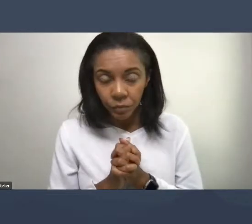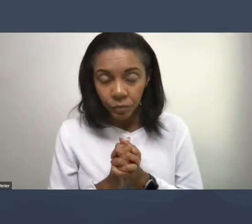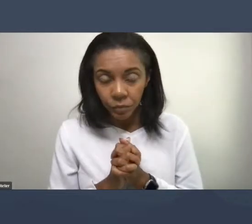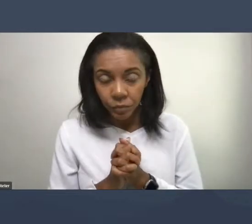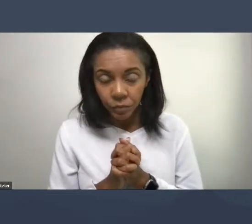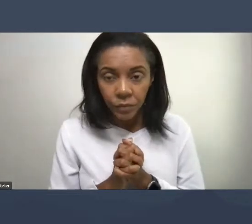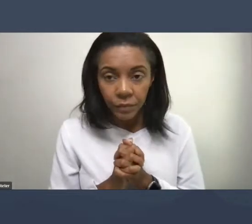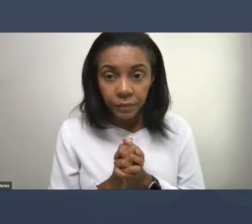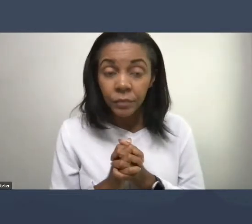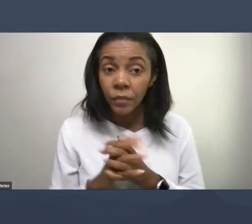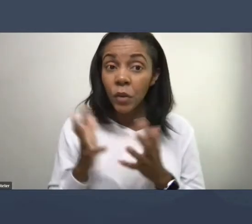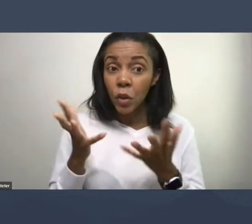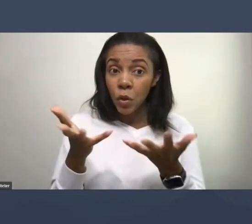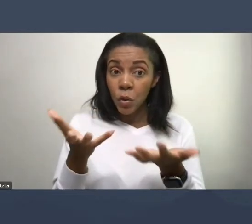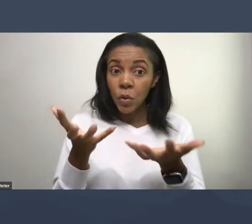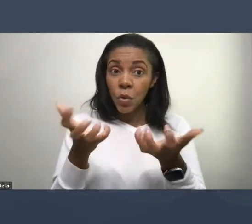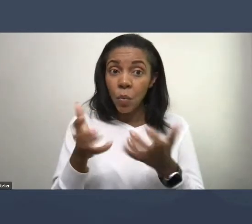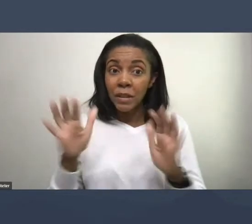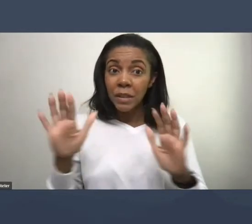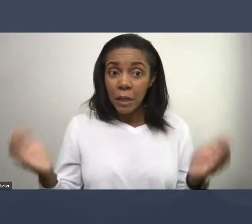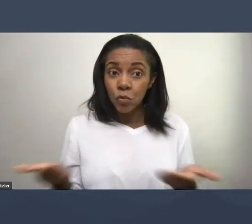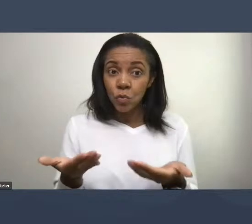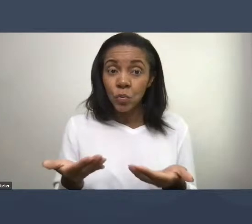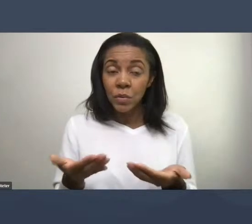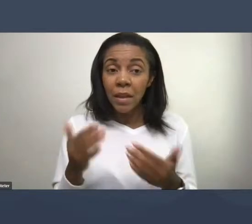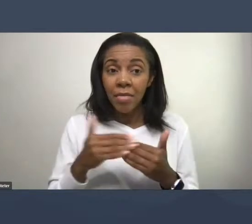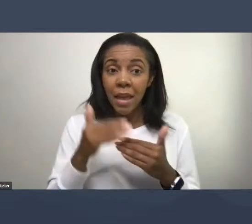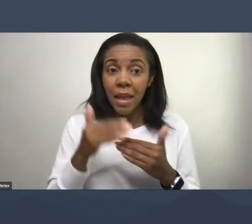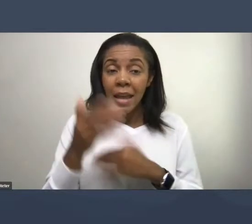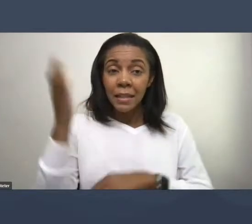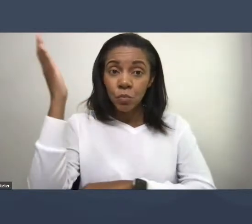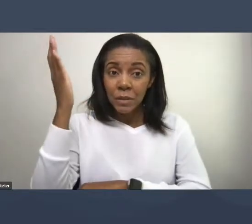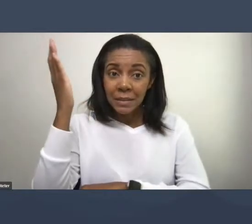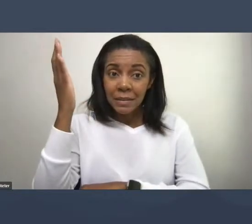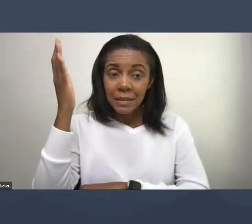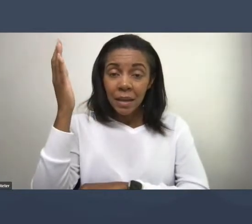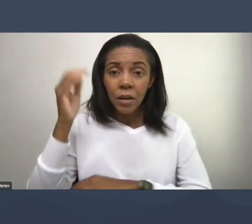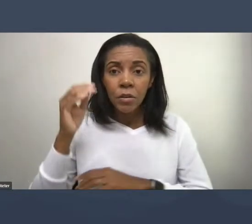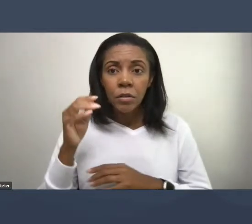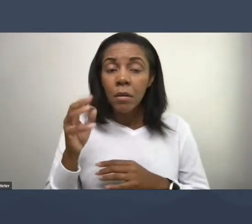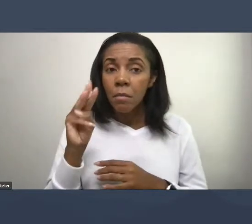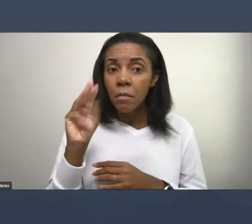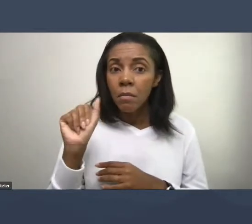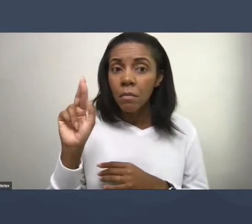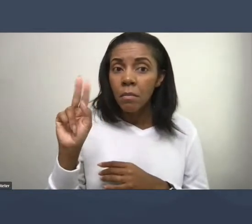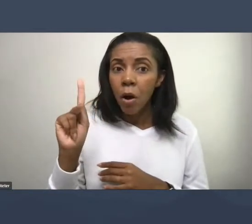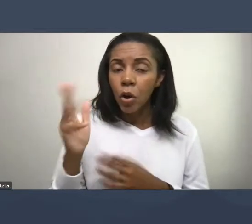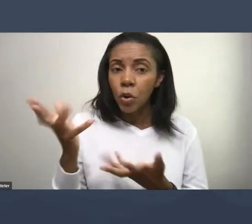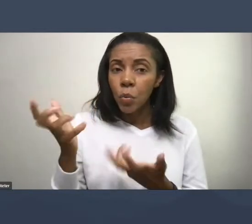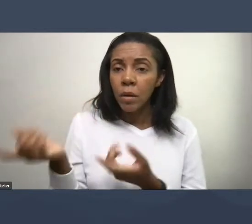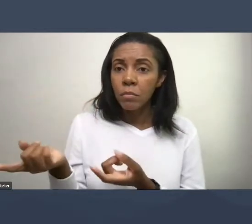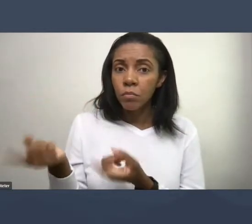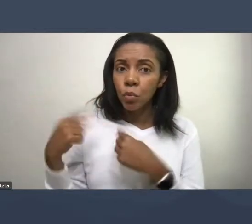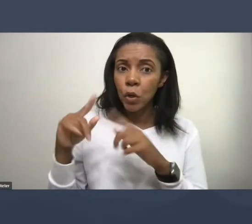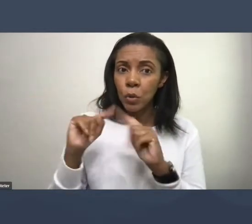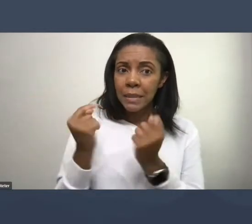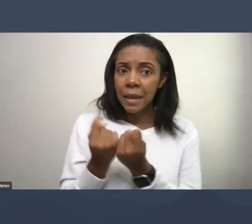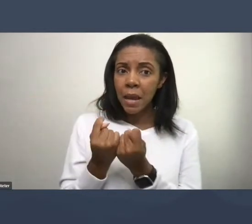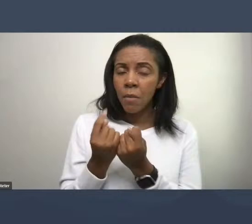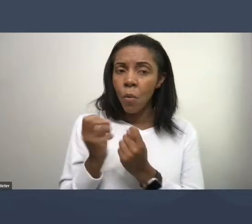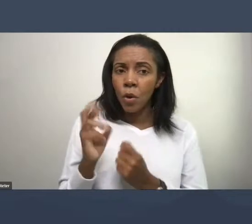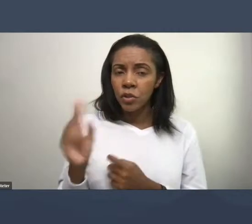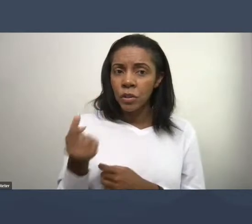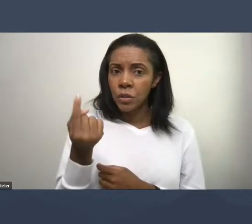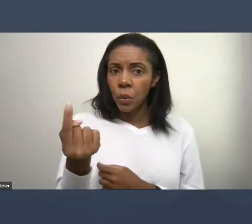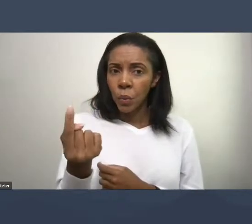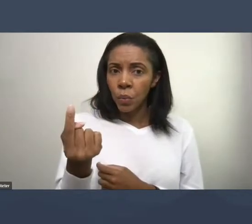President Young, you want to introduce the next presentation? Sure, I'm going to introduce, I know Mark Yates is here. Mark, do you want to bring your team up, or is it just you and? So he's going to